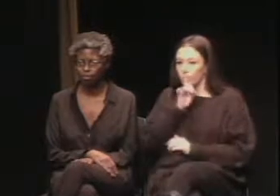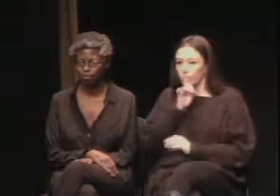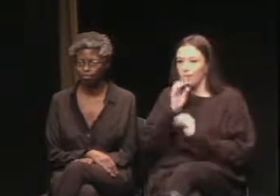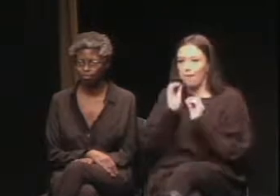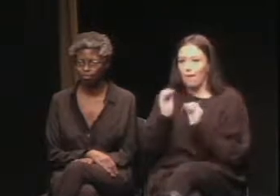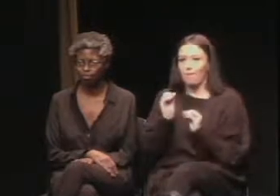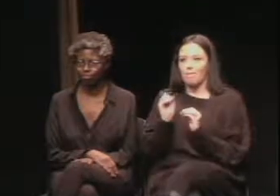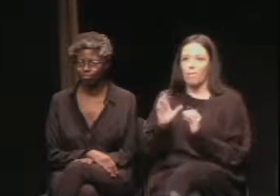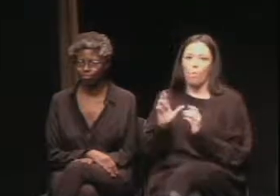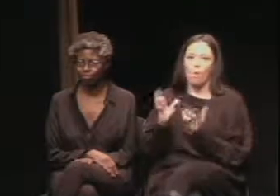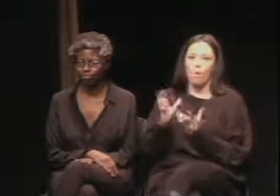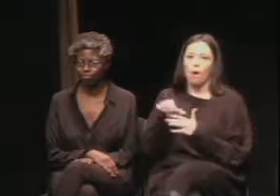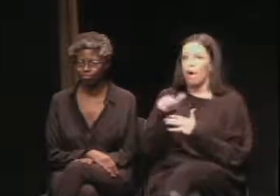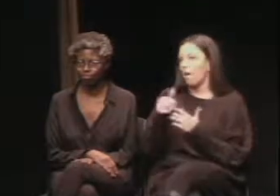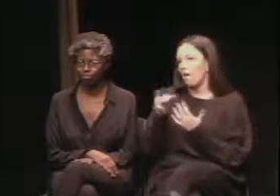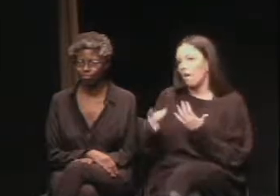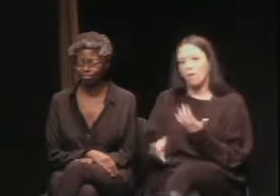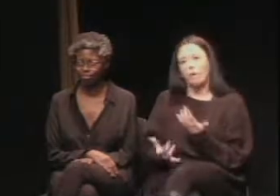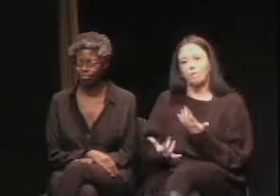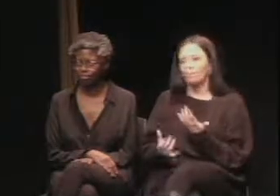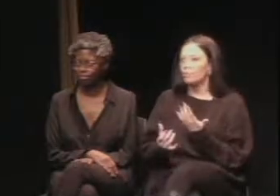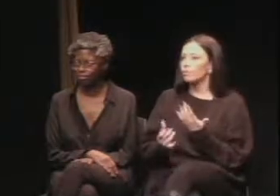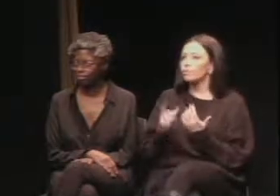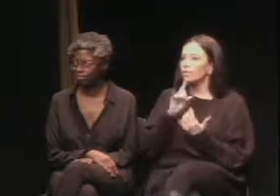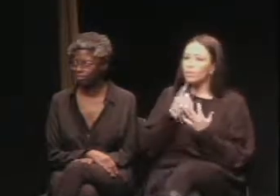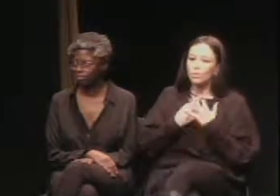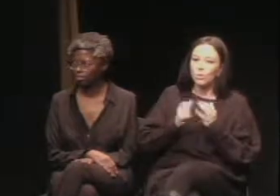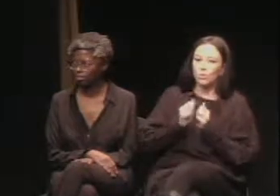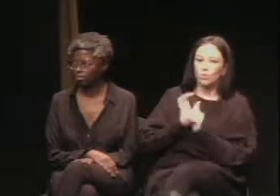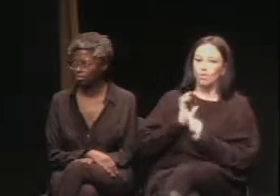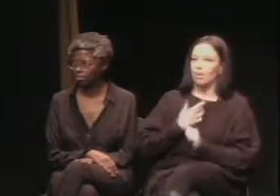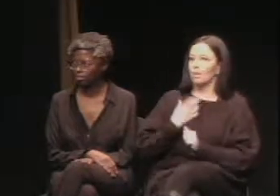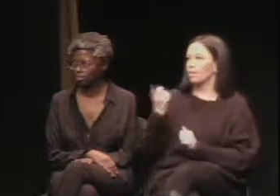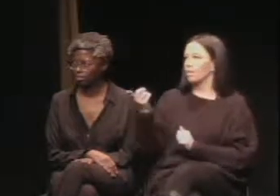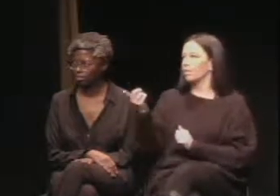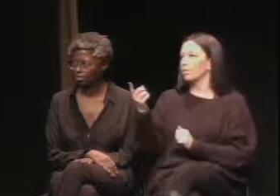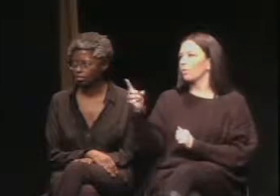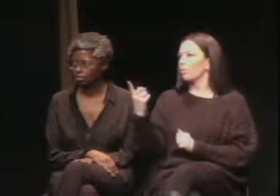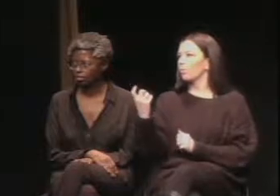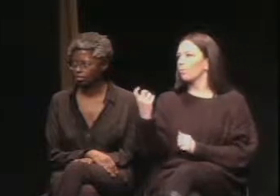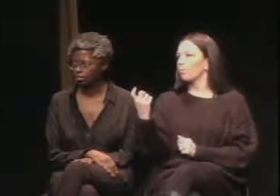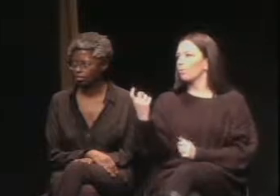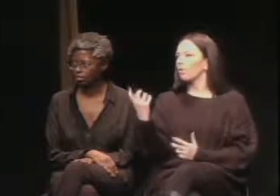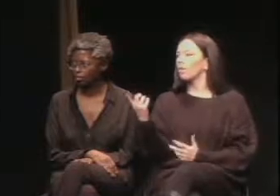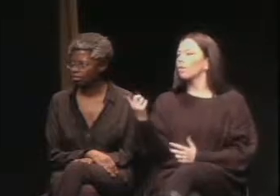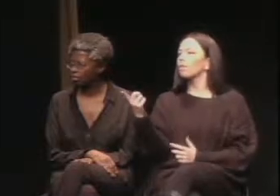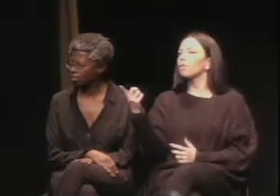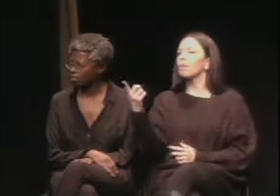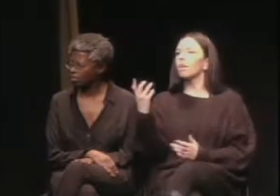you know, a whole host of other things. Mm-hmm. It just really starts with us. Mm-hmm.